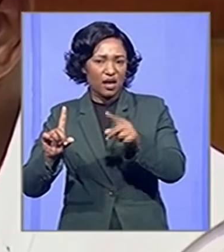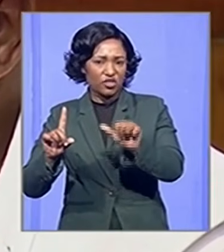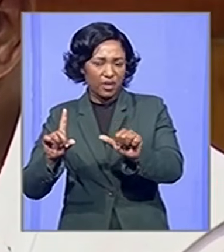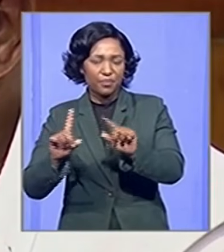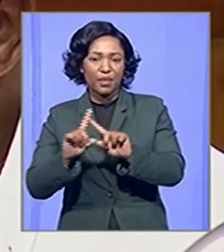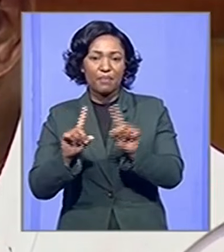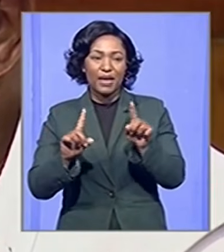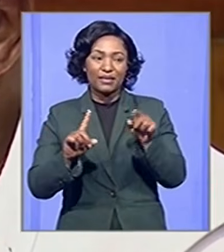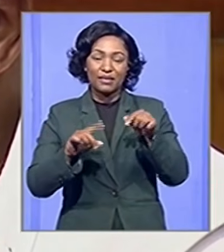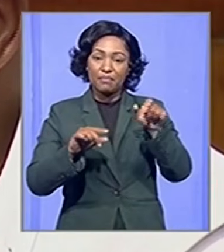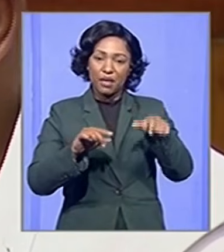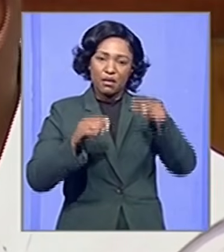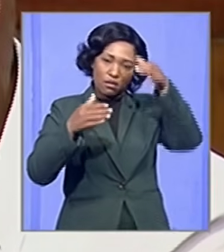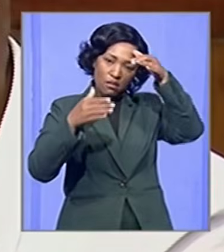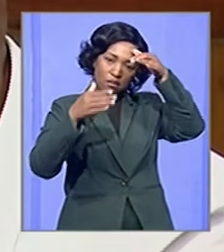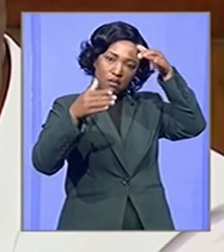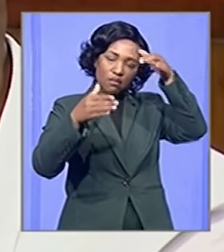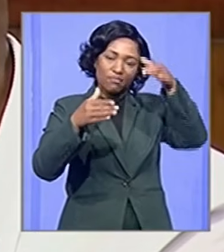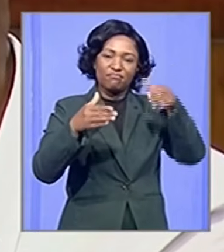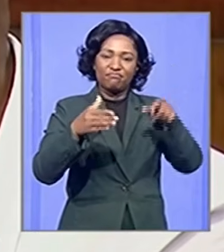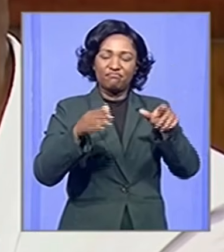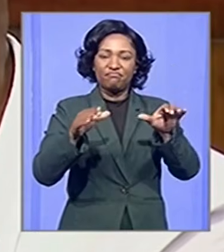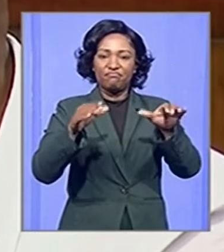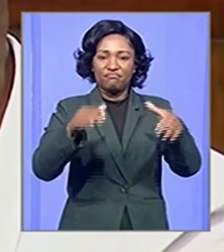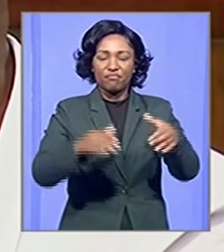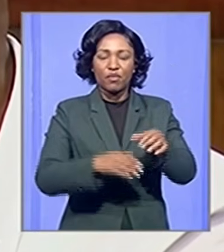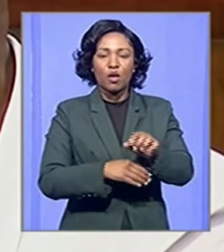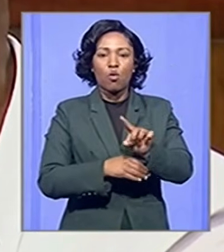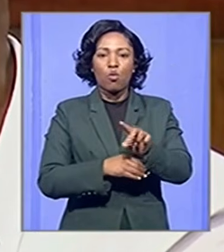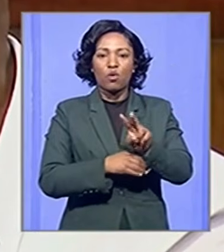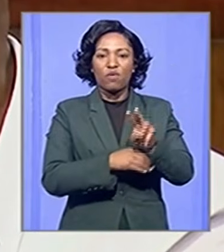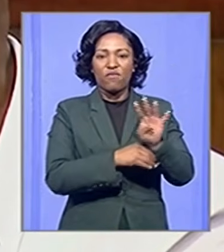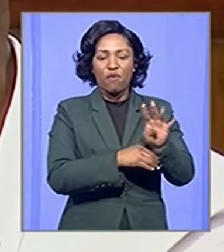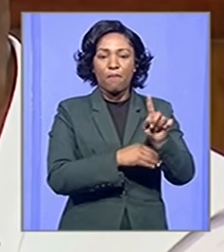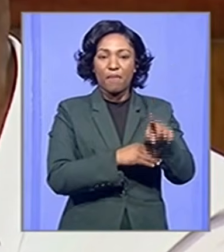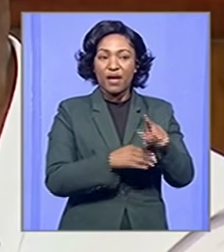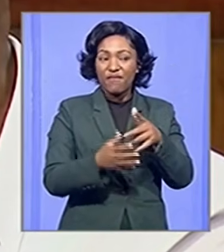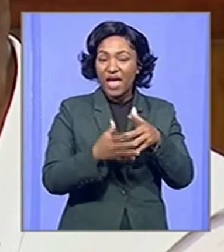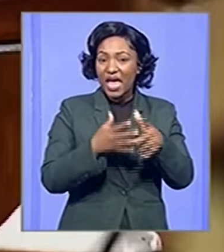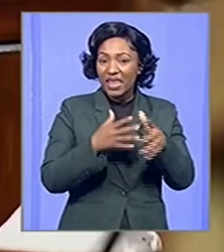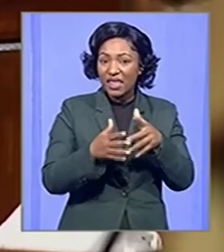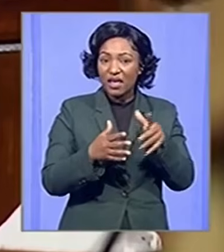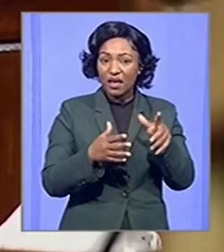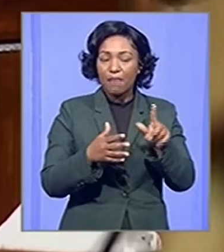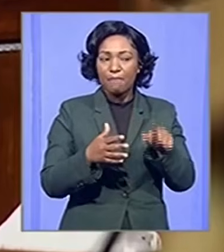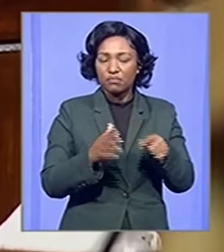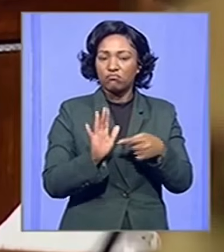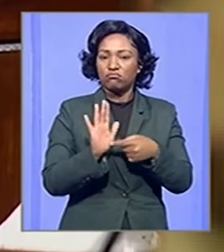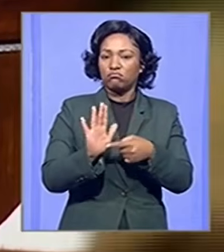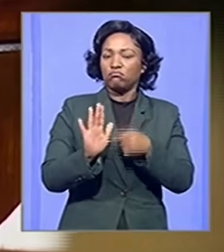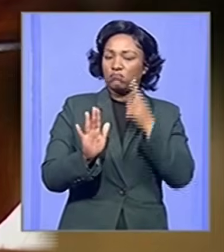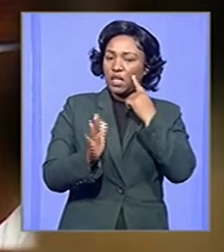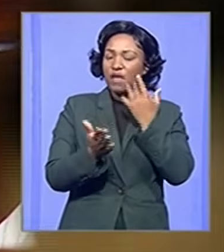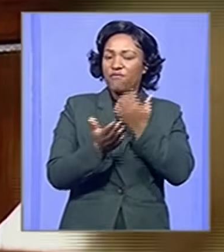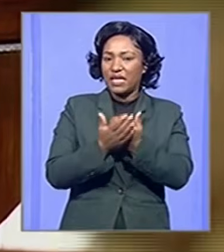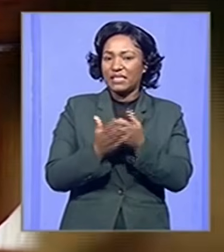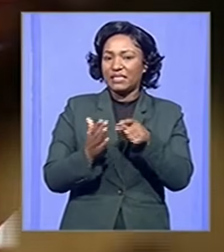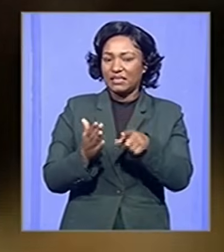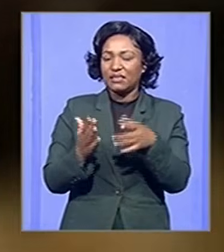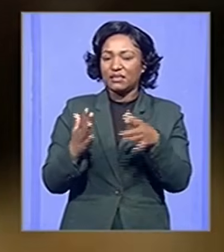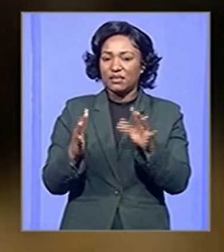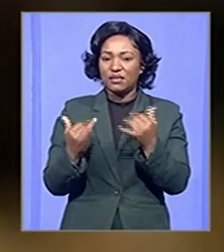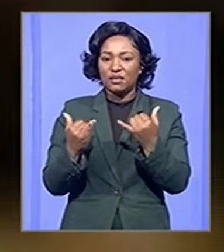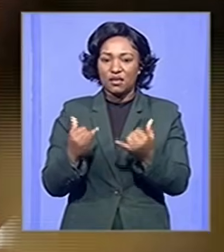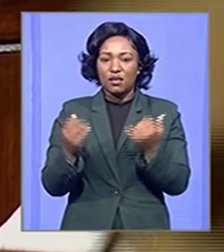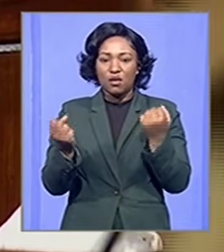ya ka karolo ya 224 mosupi o patelesega go ntsha bosupi jo bo mo tshwarisang. Morago kgotlatshekelo kgolo e tla tsaya